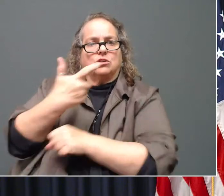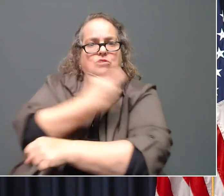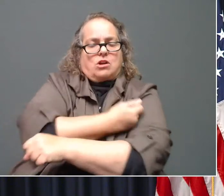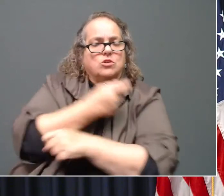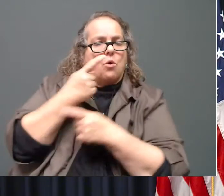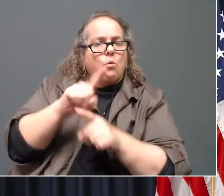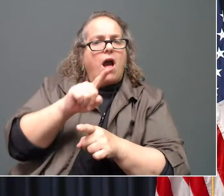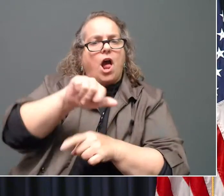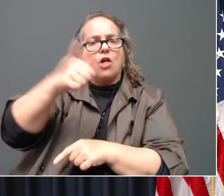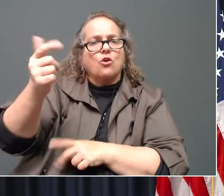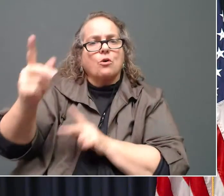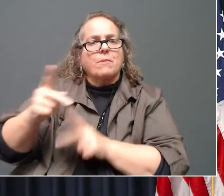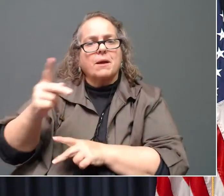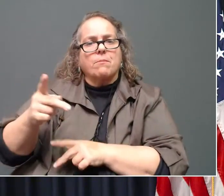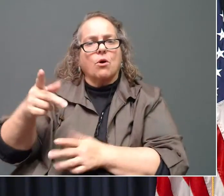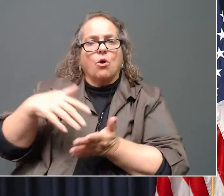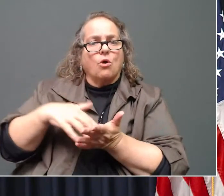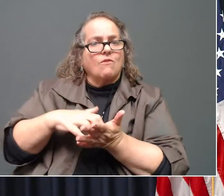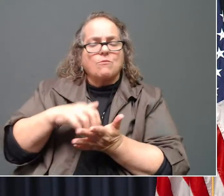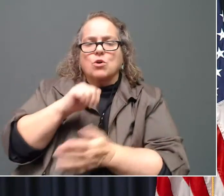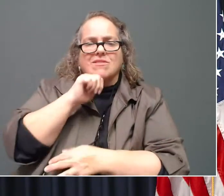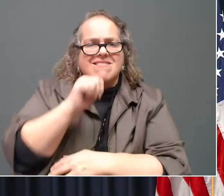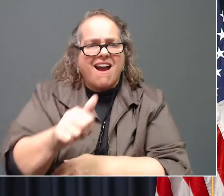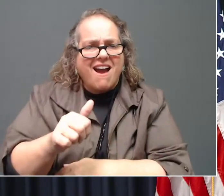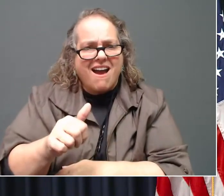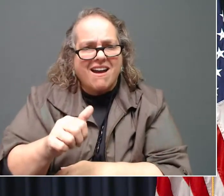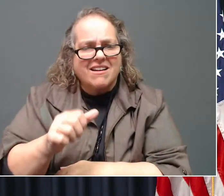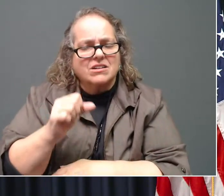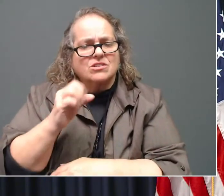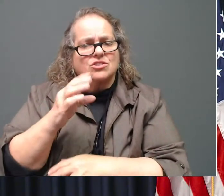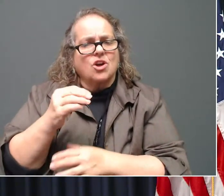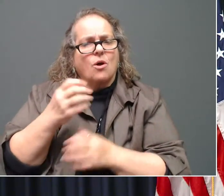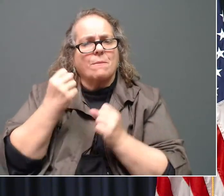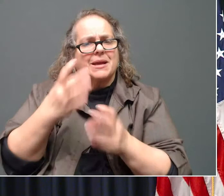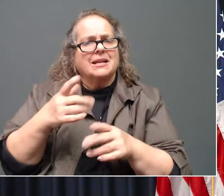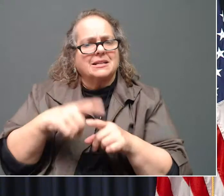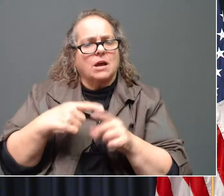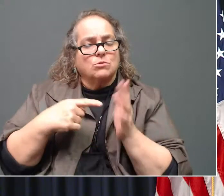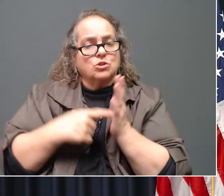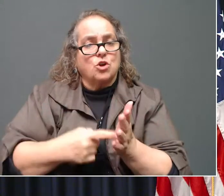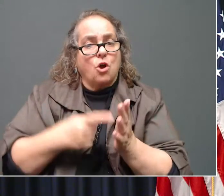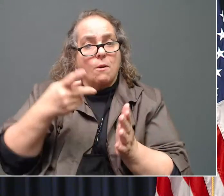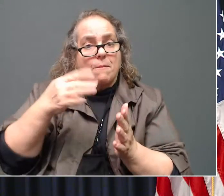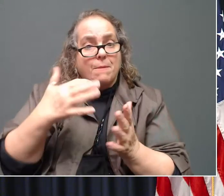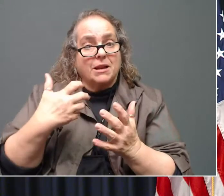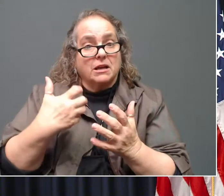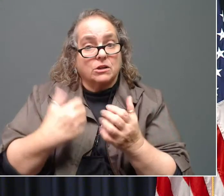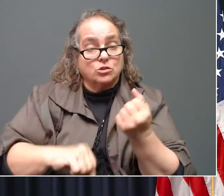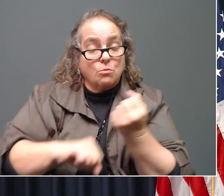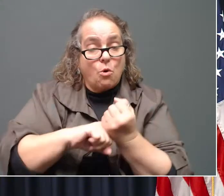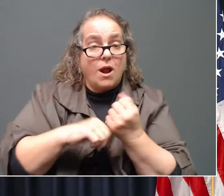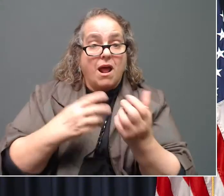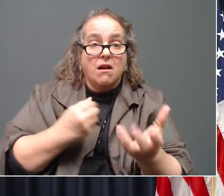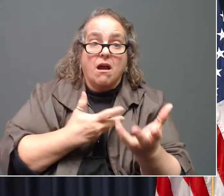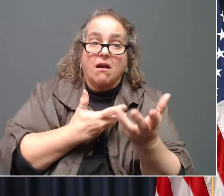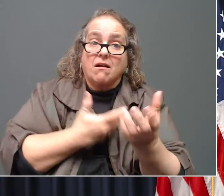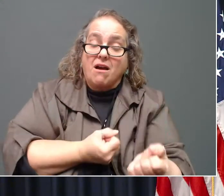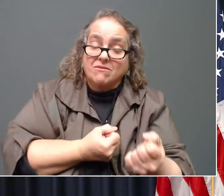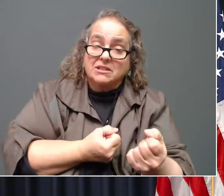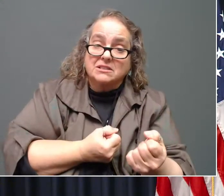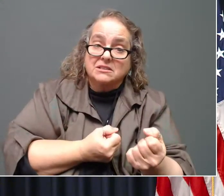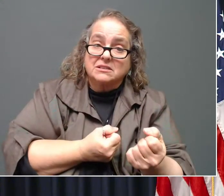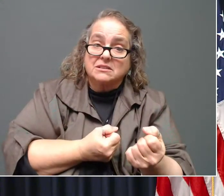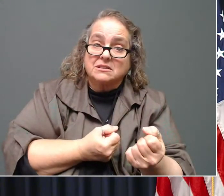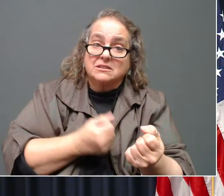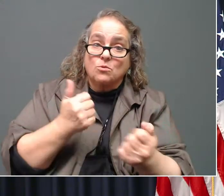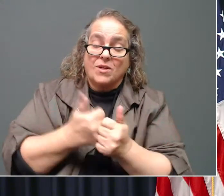who are vulnerable aren't. And I know a lot of times it's going to show public support and confidence in the COVID-19 vaccine, but when